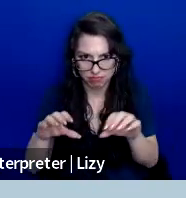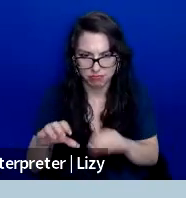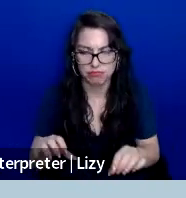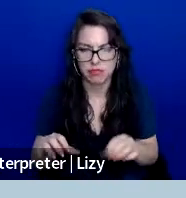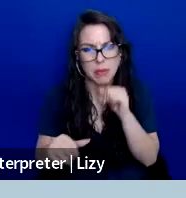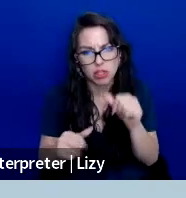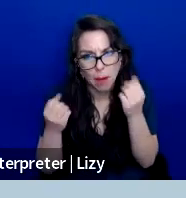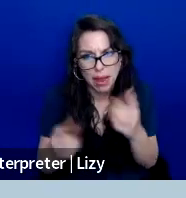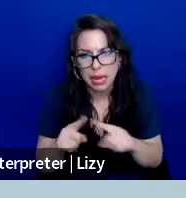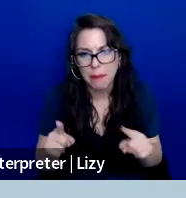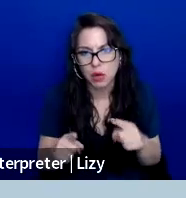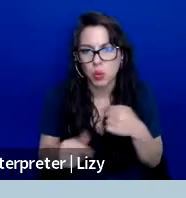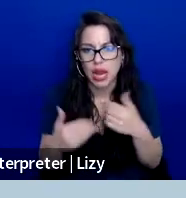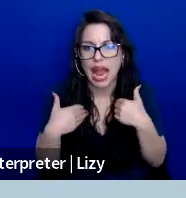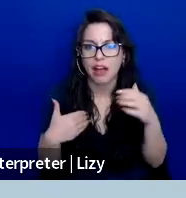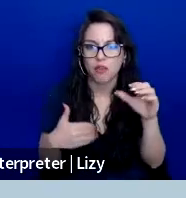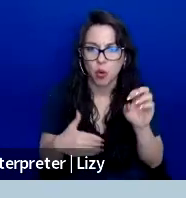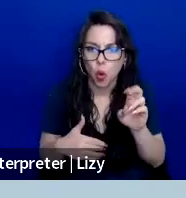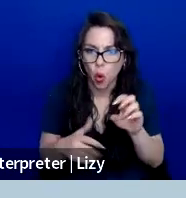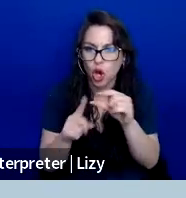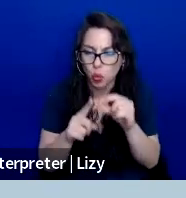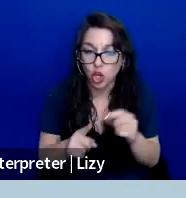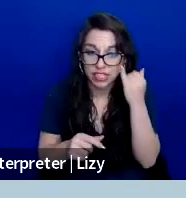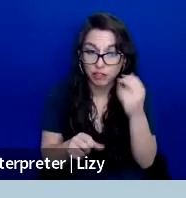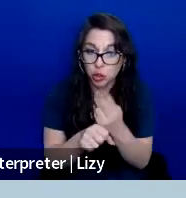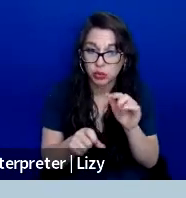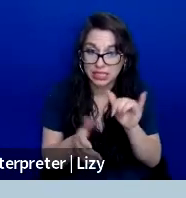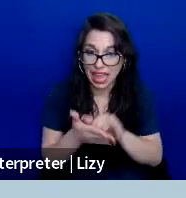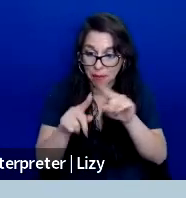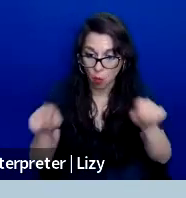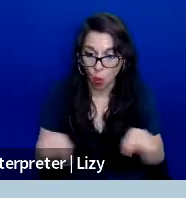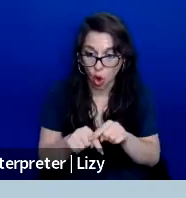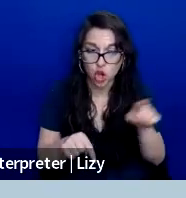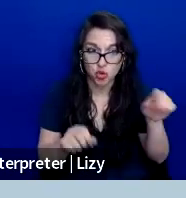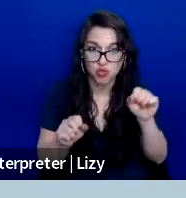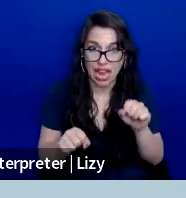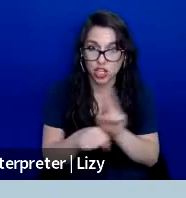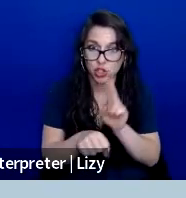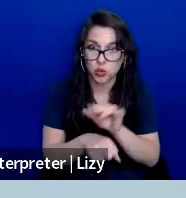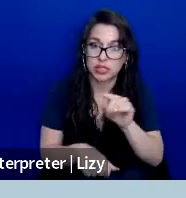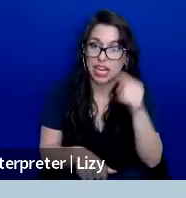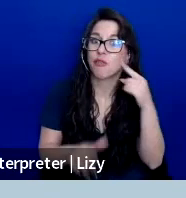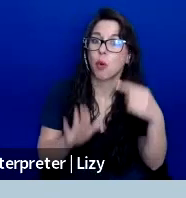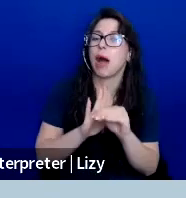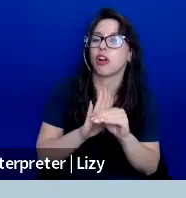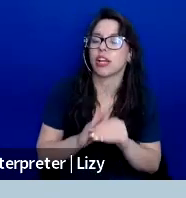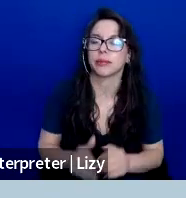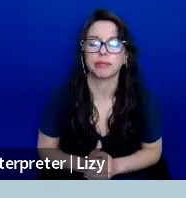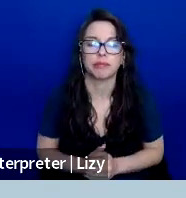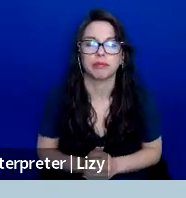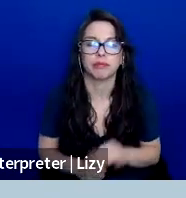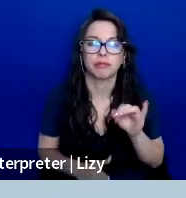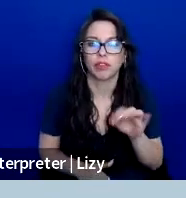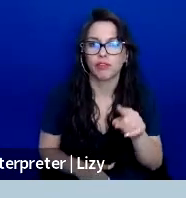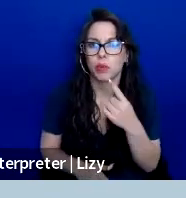So we have our core words, and having that core board, you can use that to kind of model. Like if you were